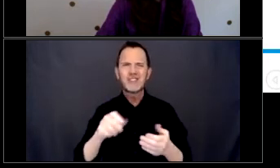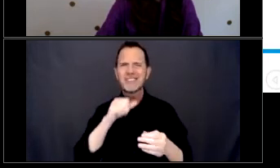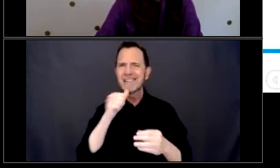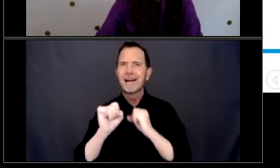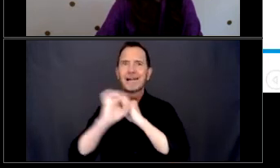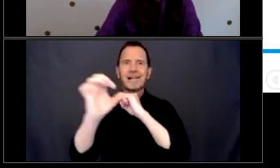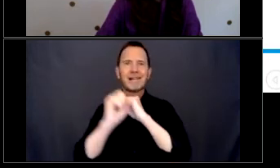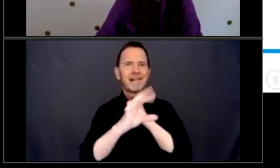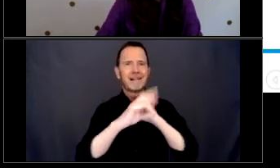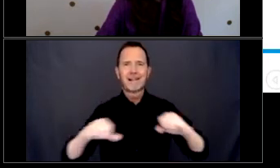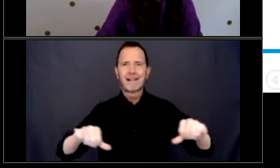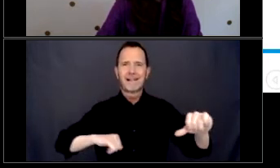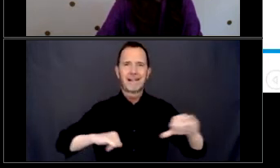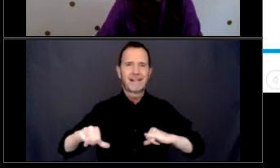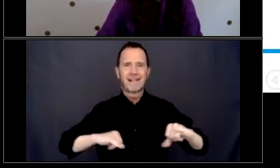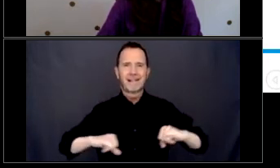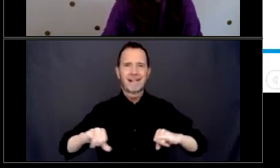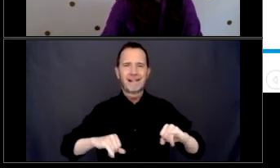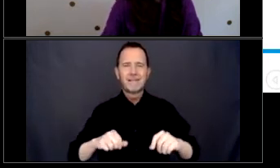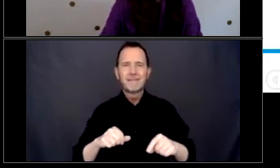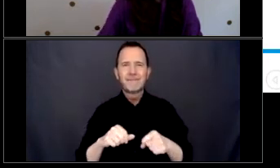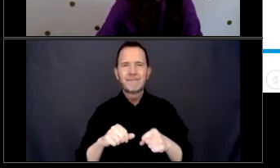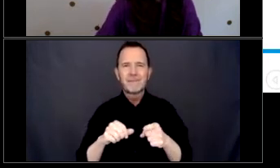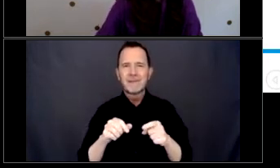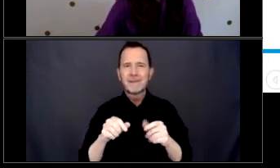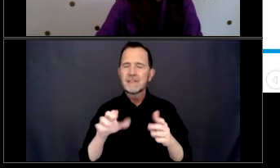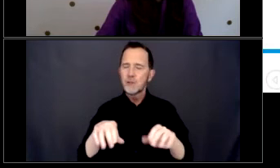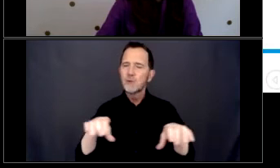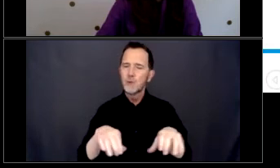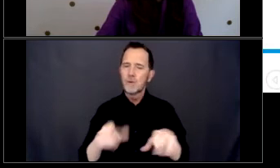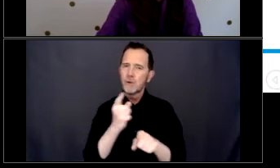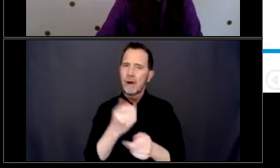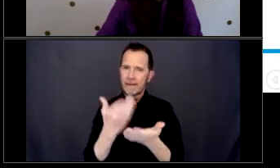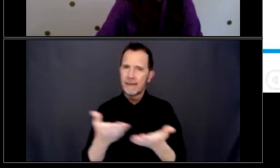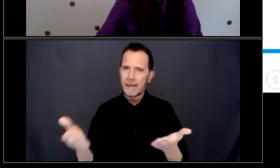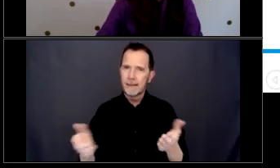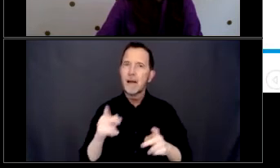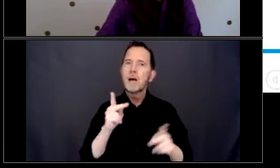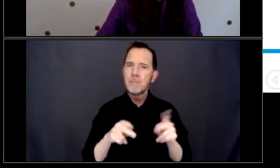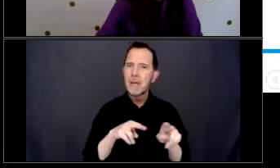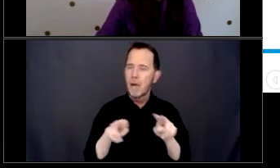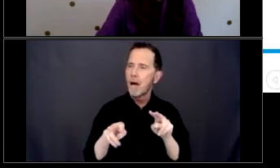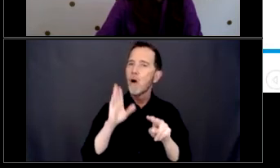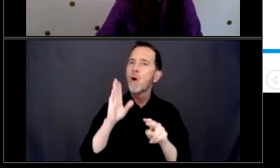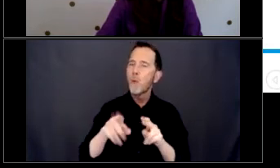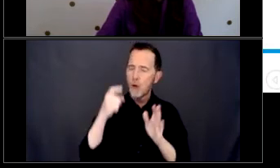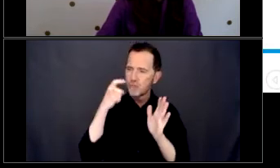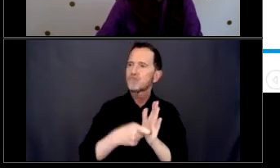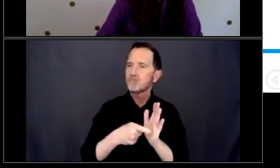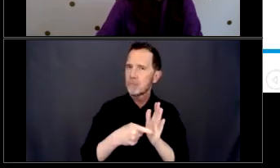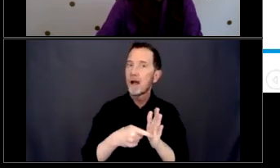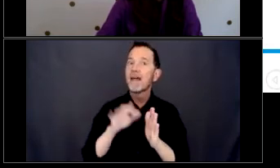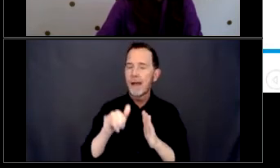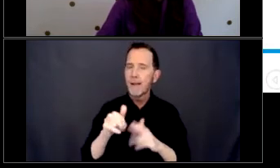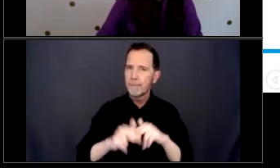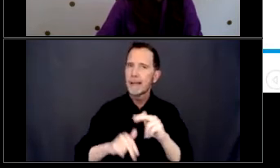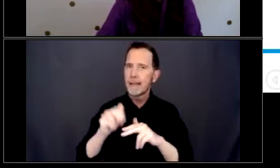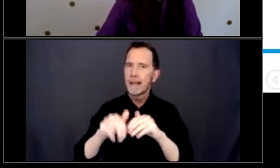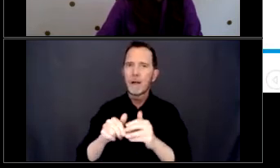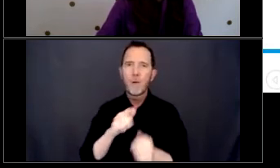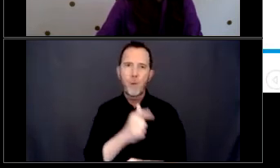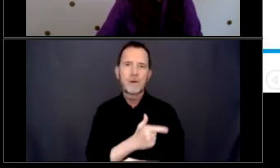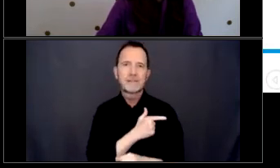most decide loyalty because of that. That's a very honest answer, and I appreciate it, because